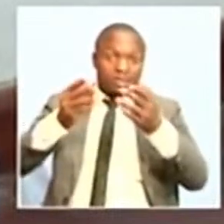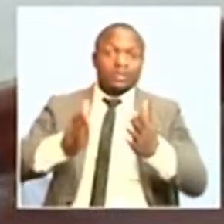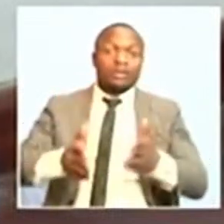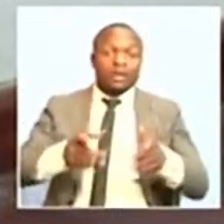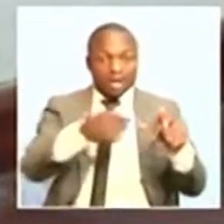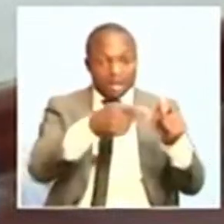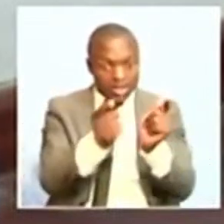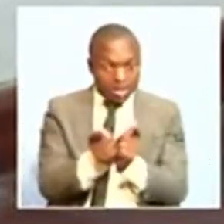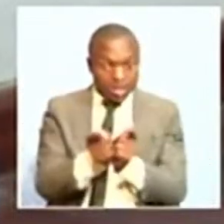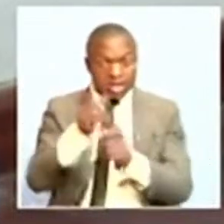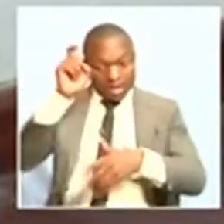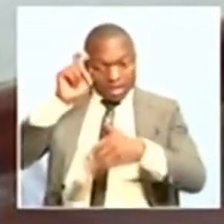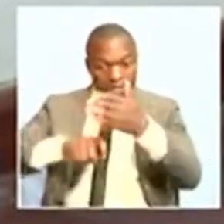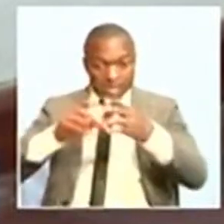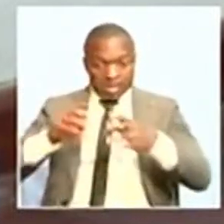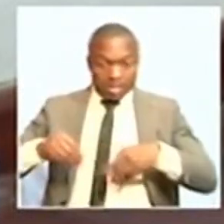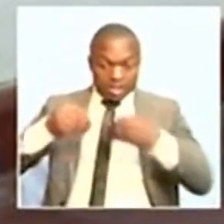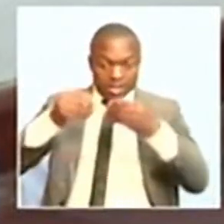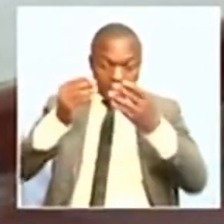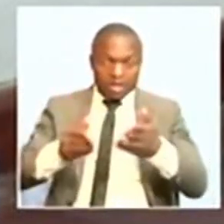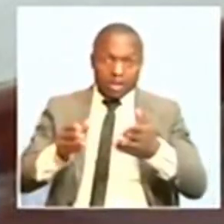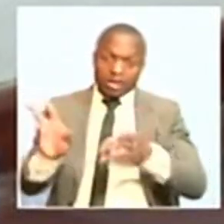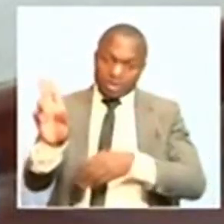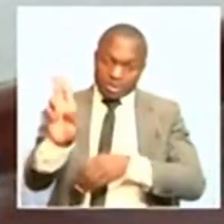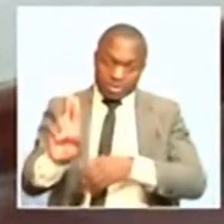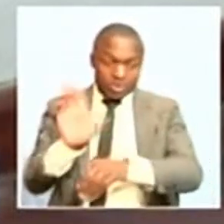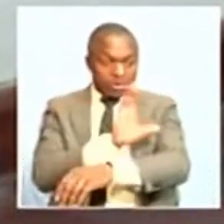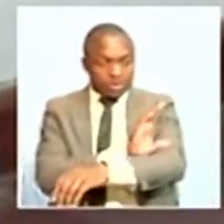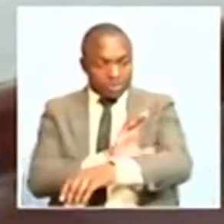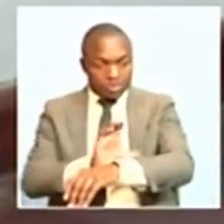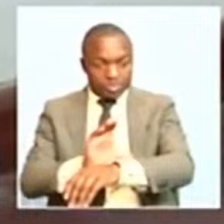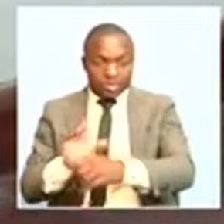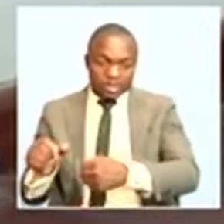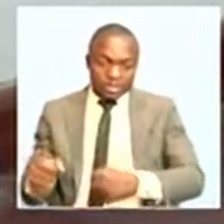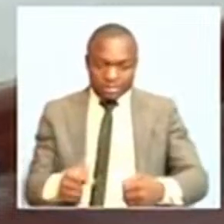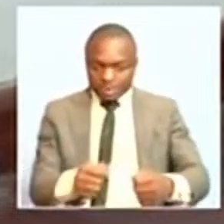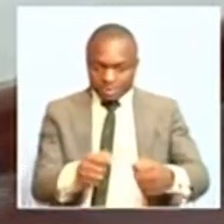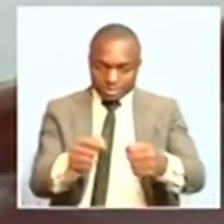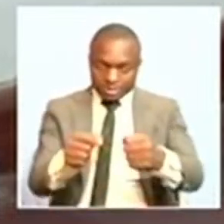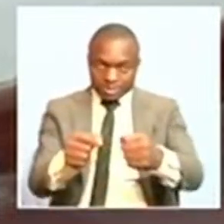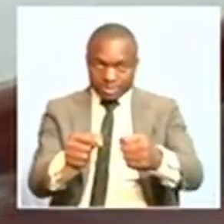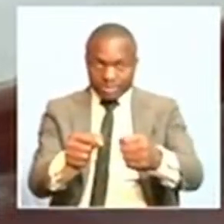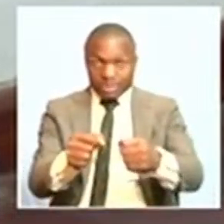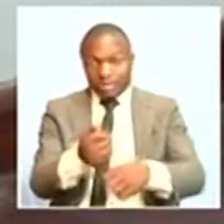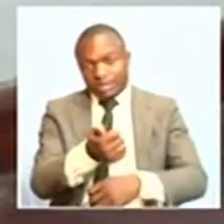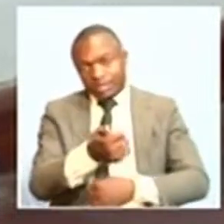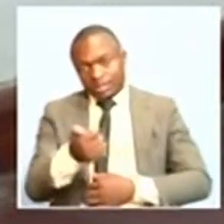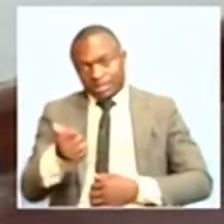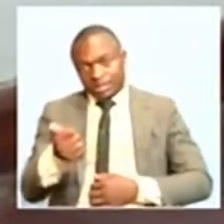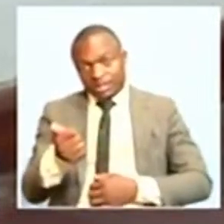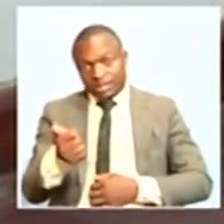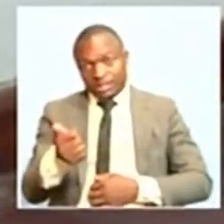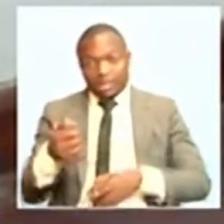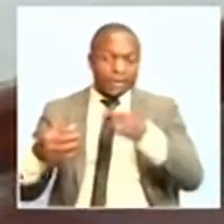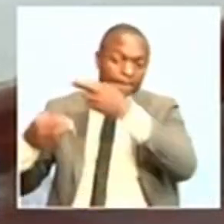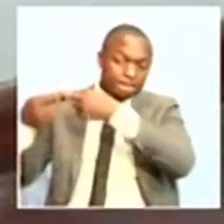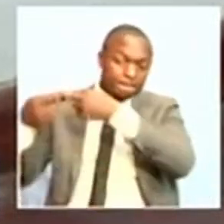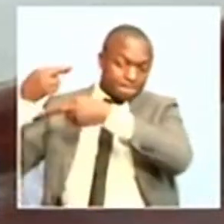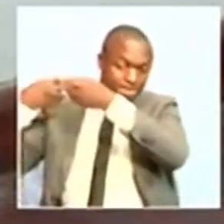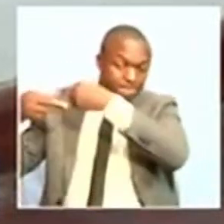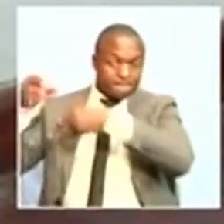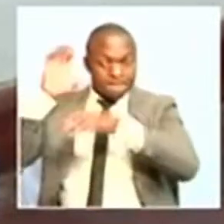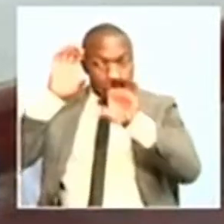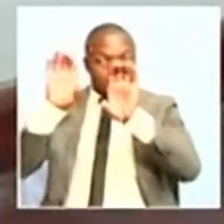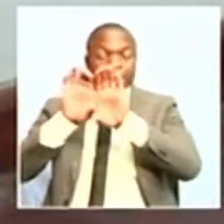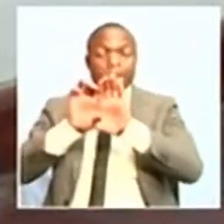suppliers from using the electronic invoicing system. Then the other one is to revise conditions for input